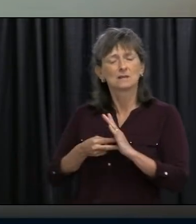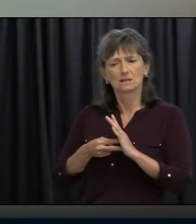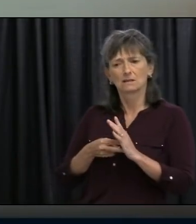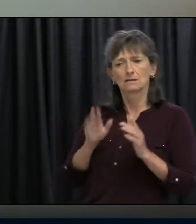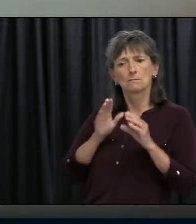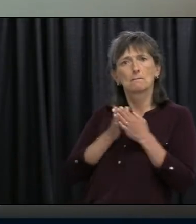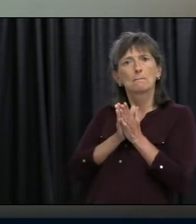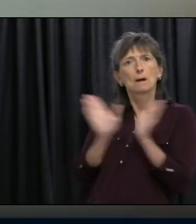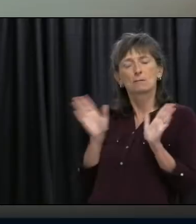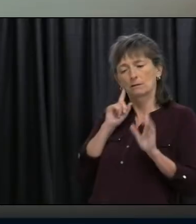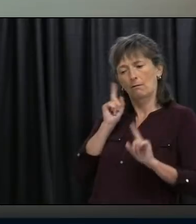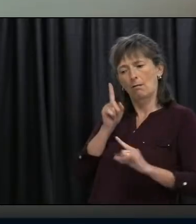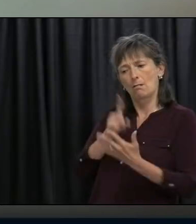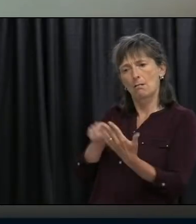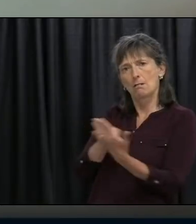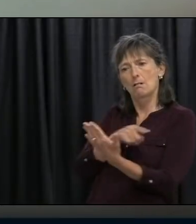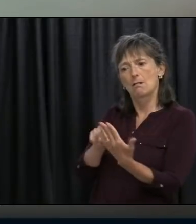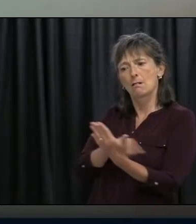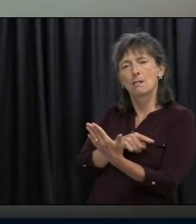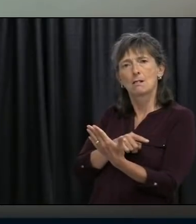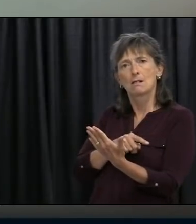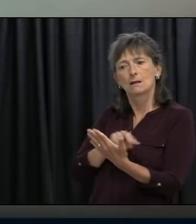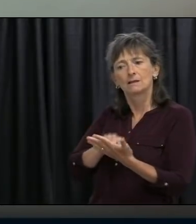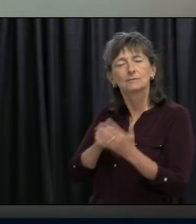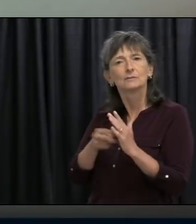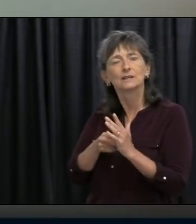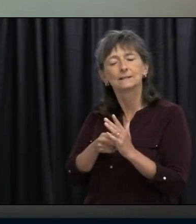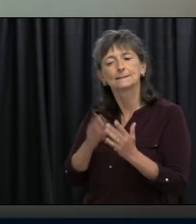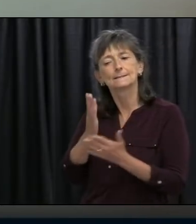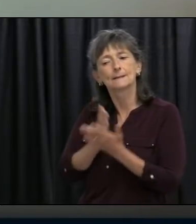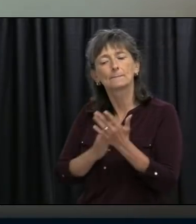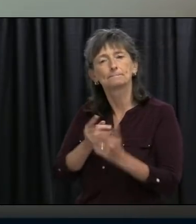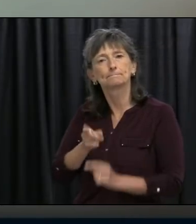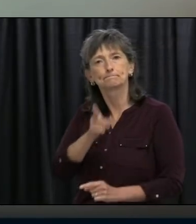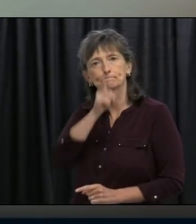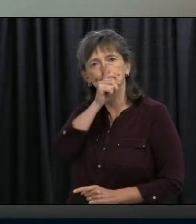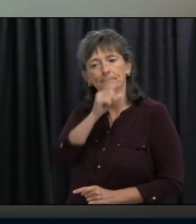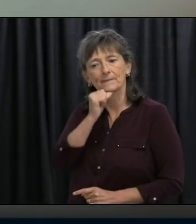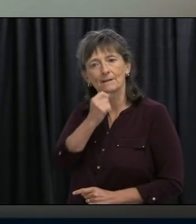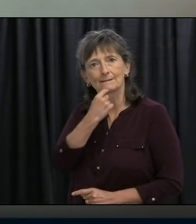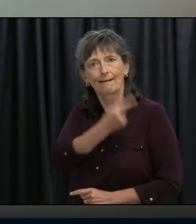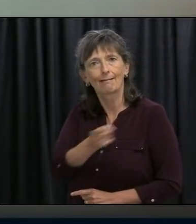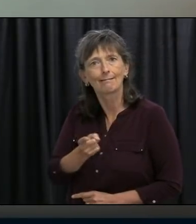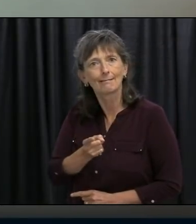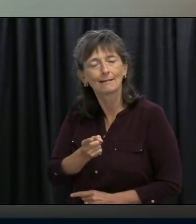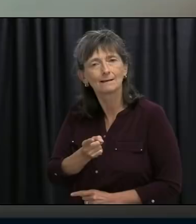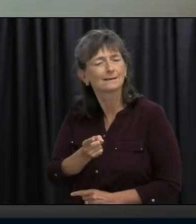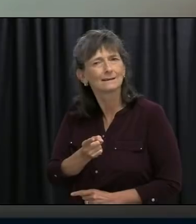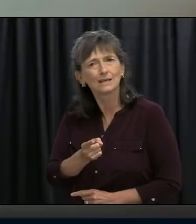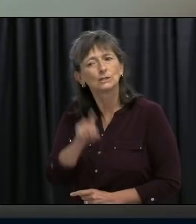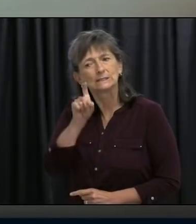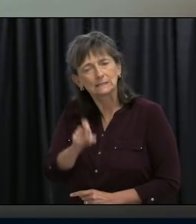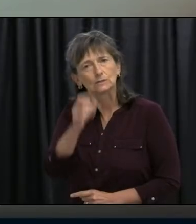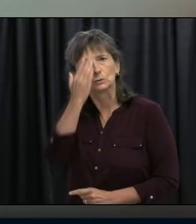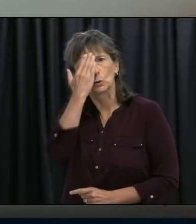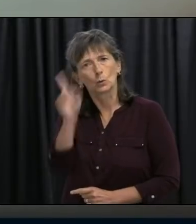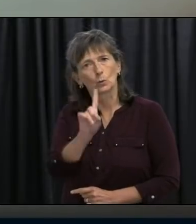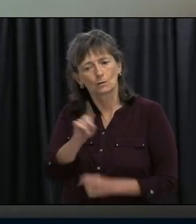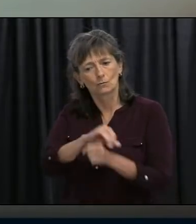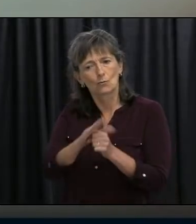forward if they have symptoms. And we need to know about cases of this virus in order to prevent future outbreaks.